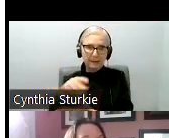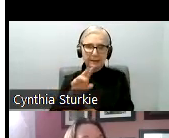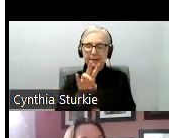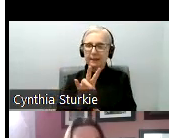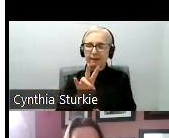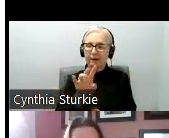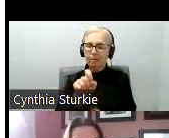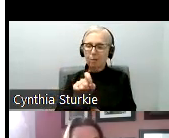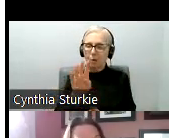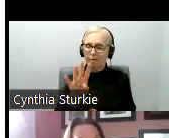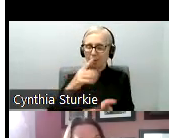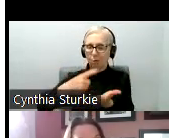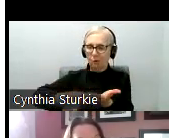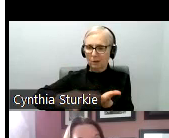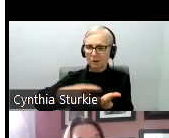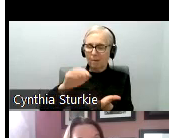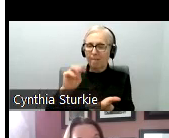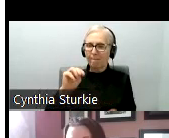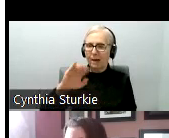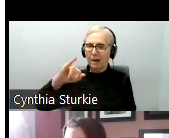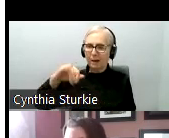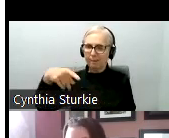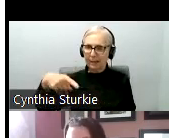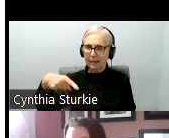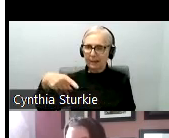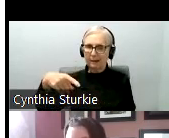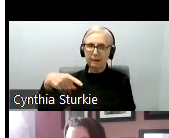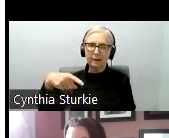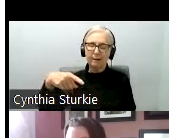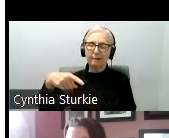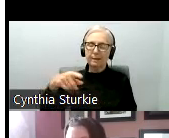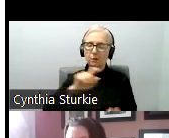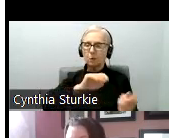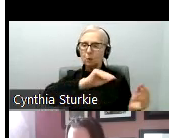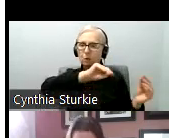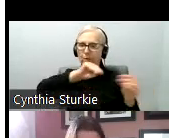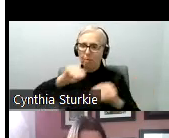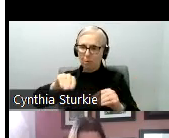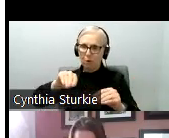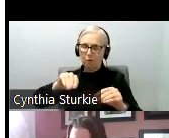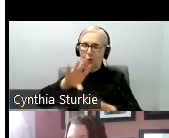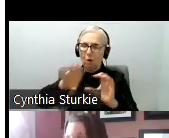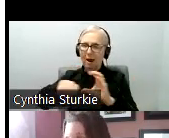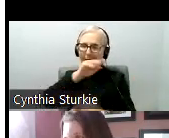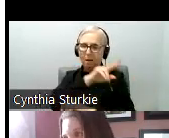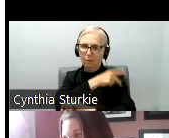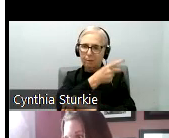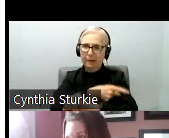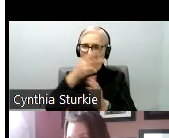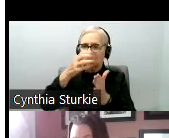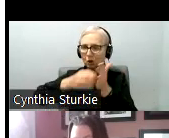7.4 talks about minor in possession. Now, this was moved specific to this outpatient services